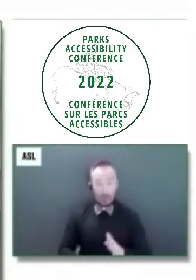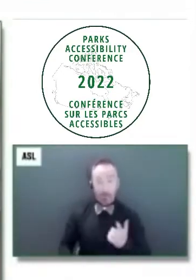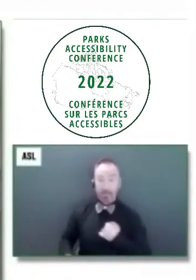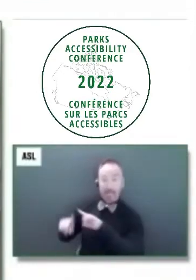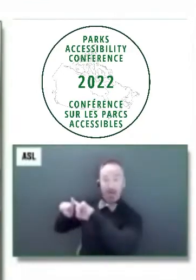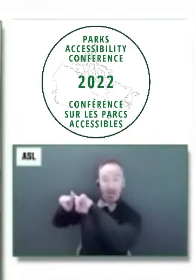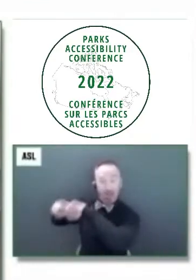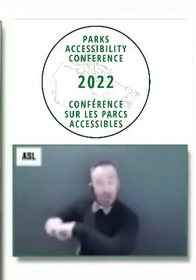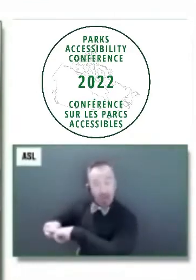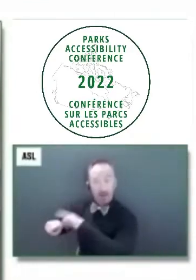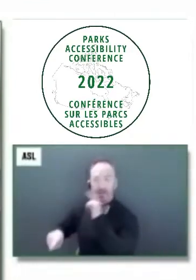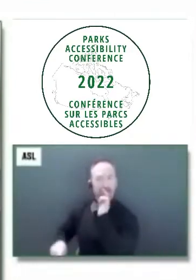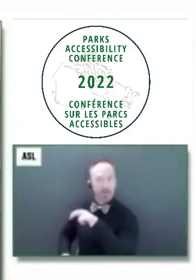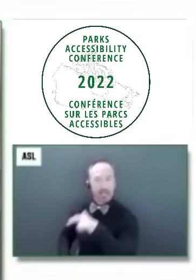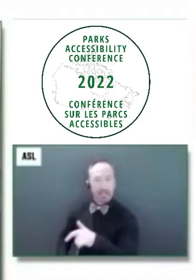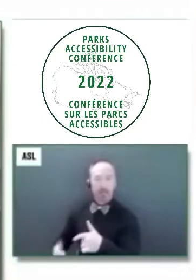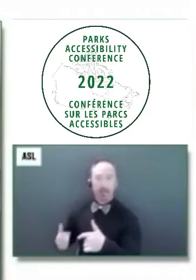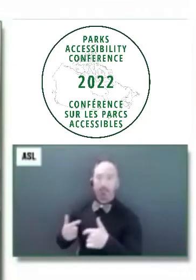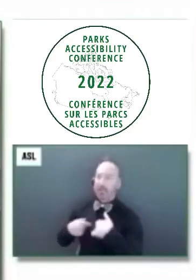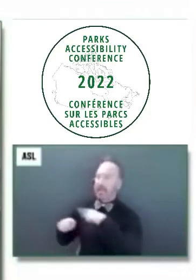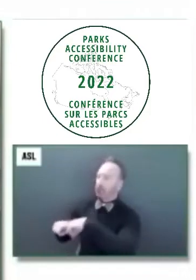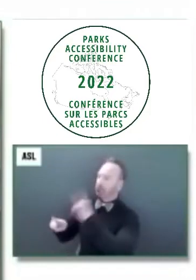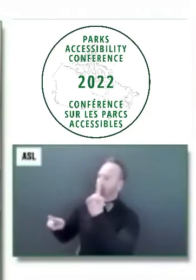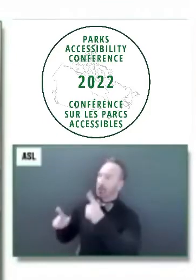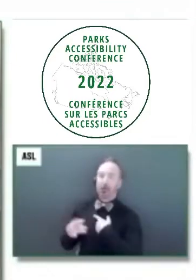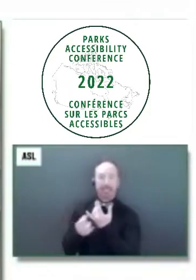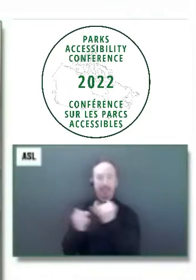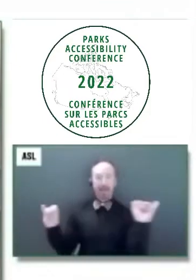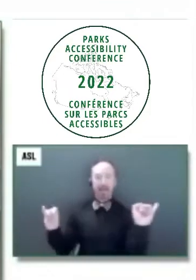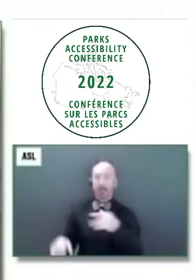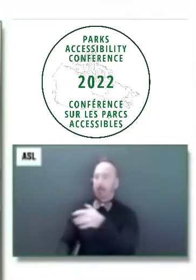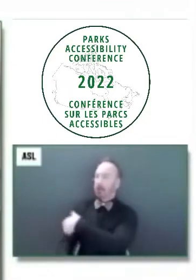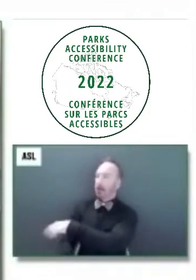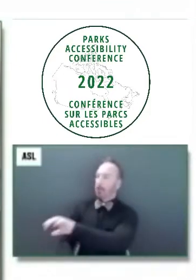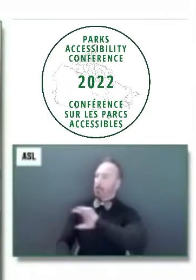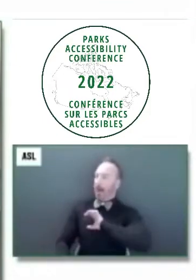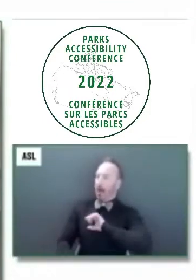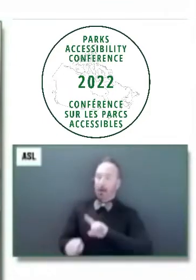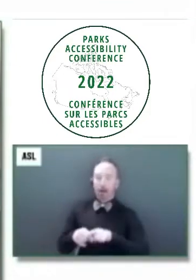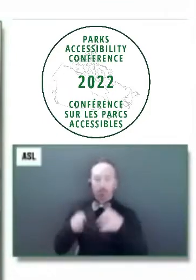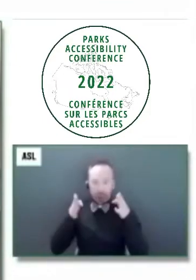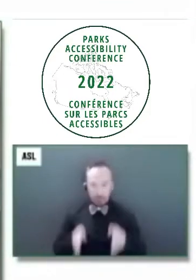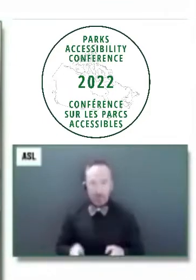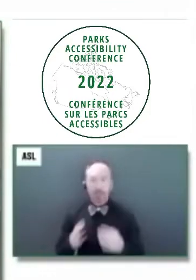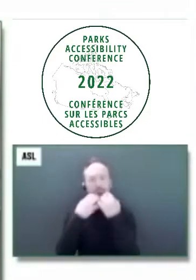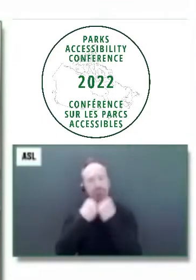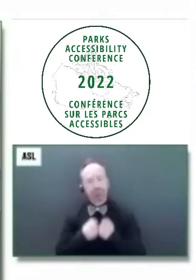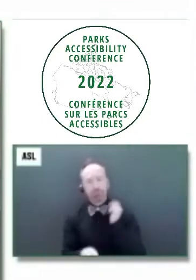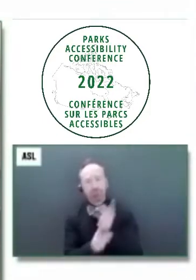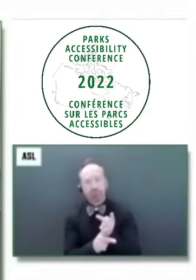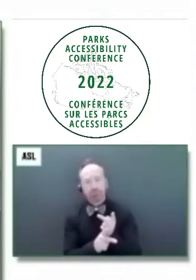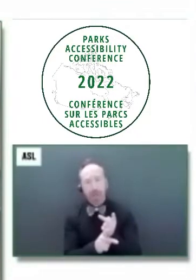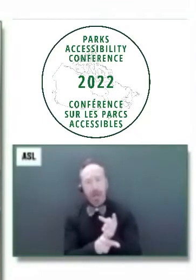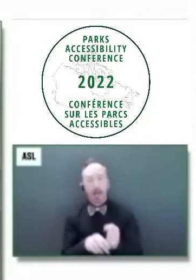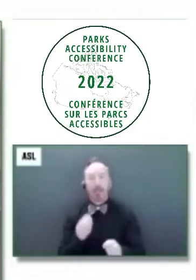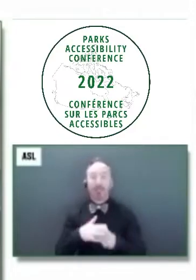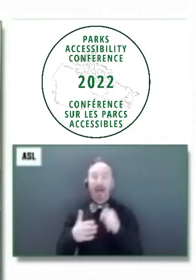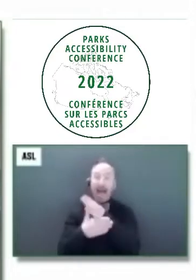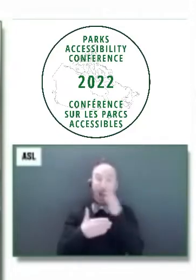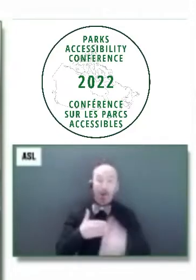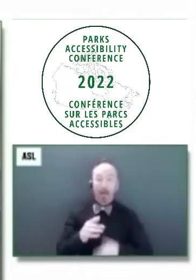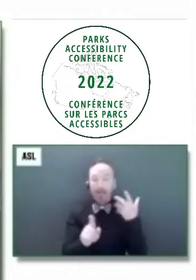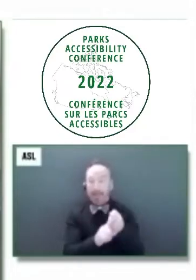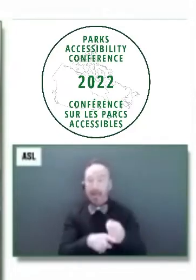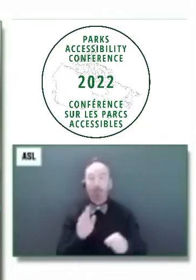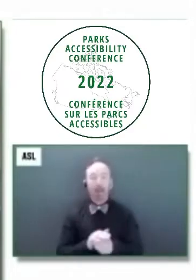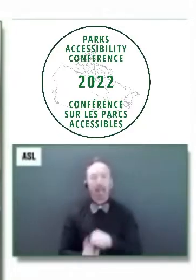My agency, my independence, and my empowerment as a human being were all preserved. The outcomes and impact of this approach are astonishingly easy